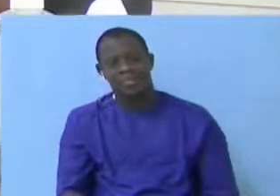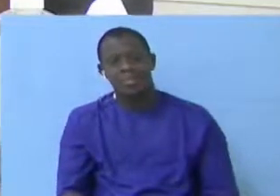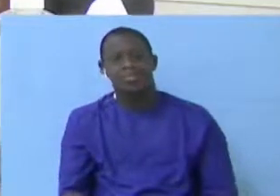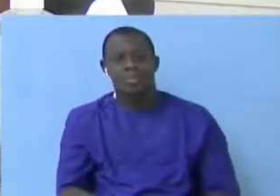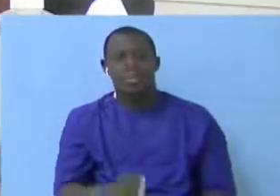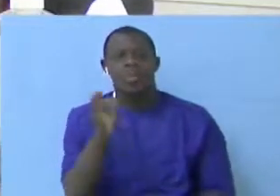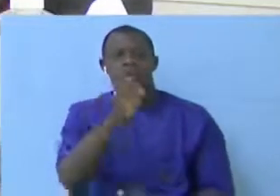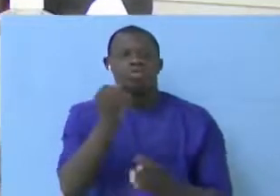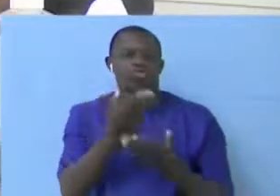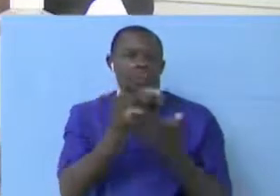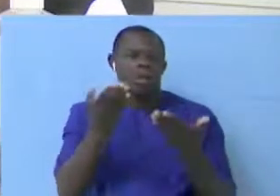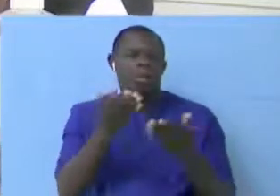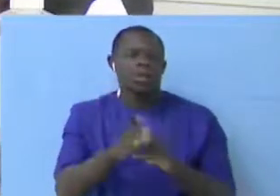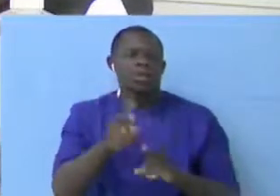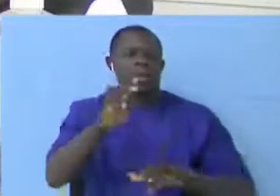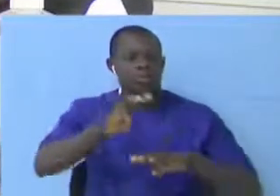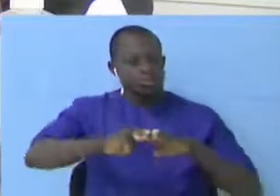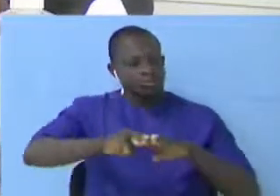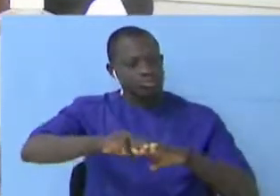because probably most of my